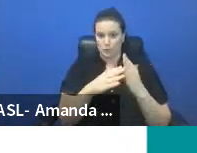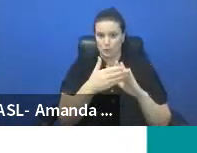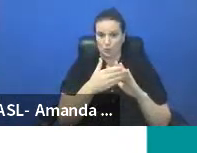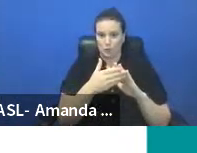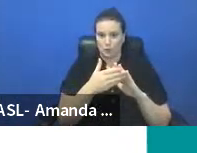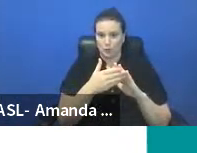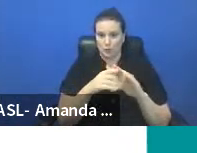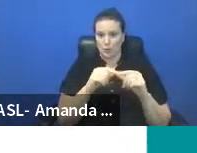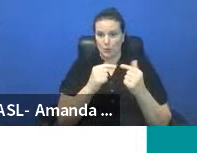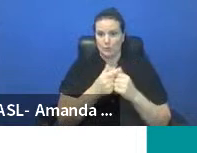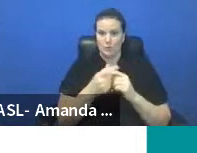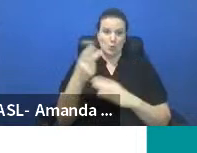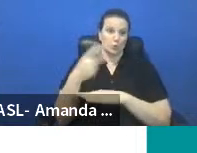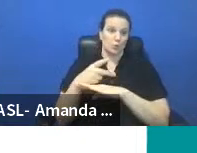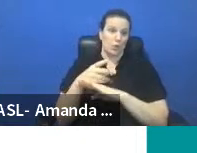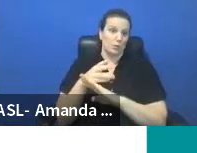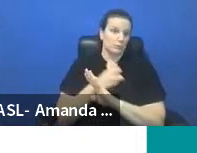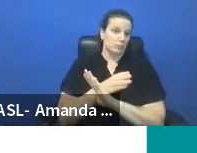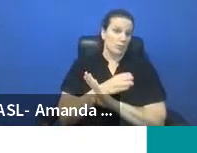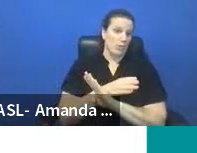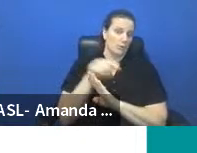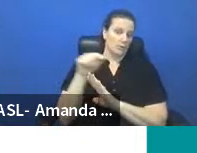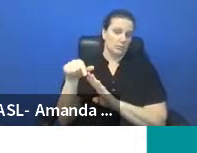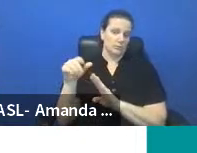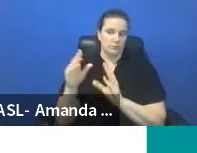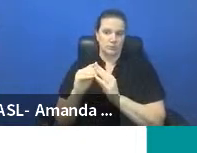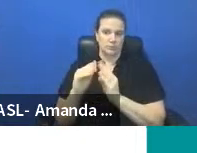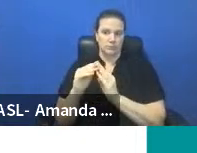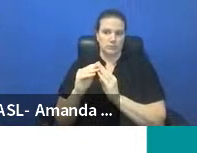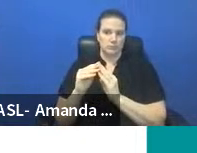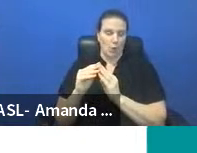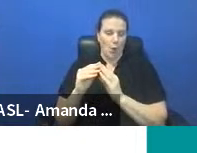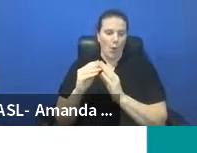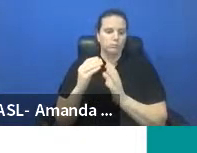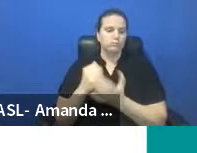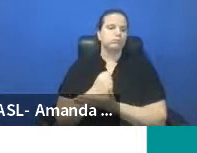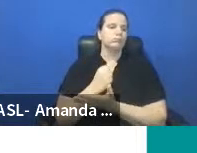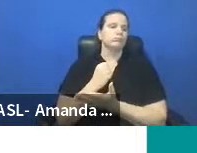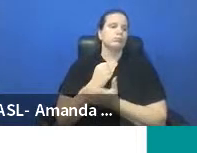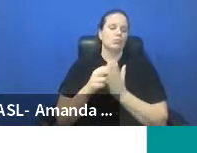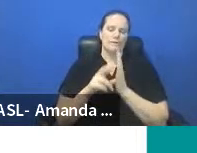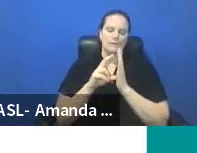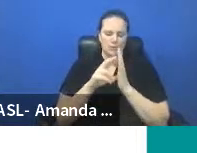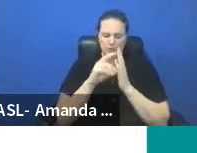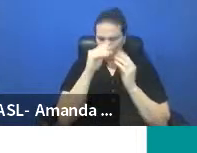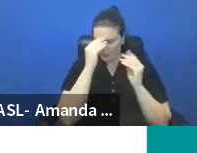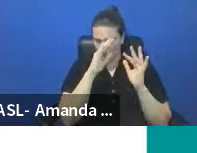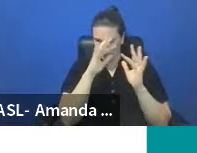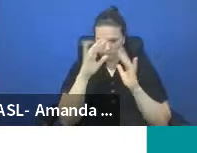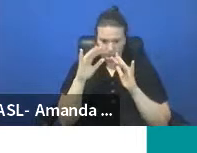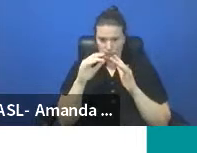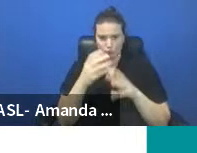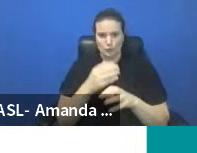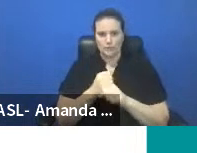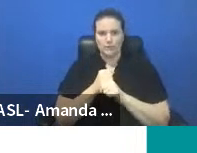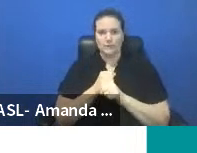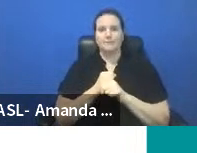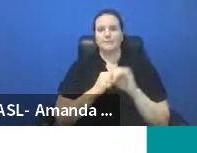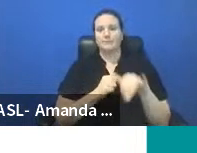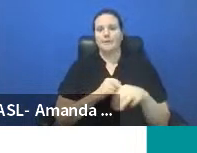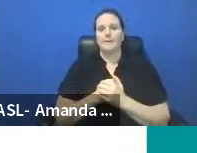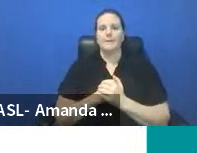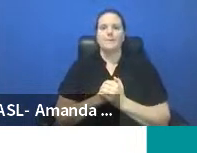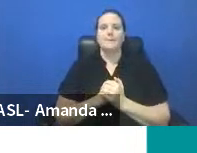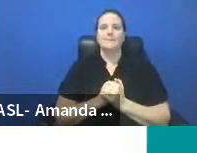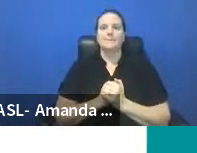Advisory Group 2 days prior to the meeting, so they have a chance to review any information that is received. I